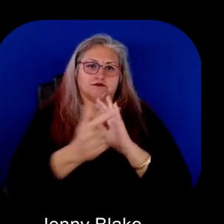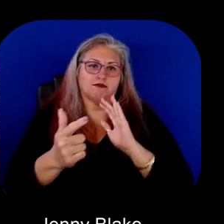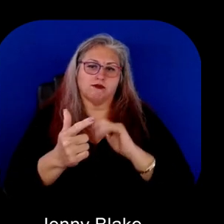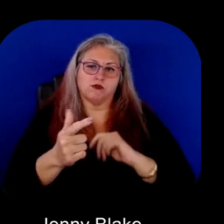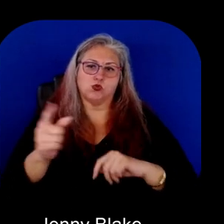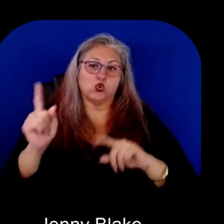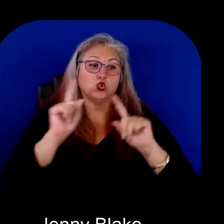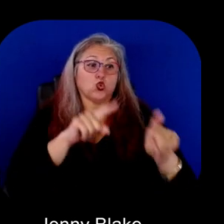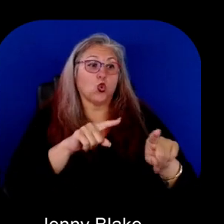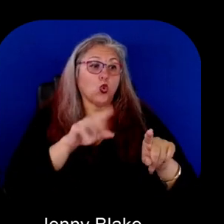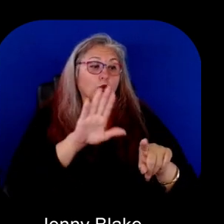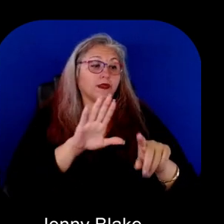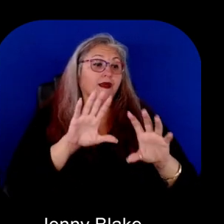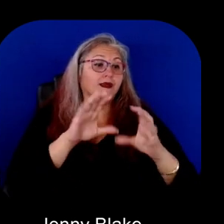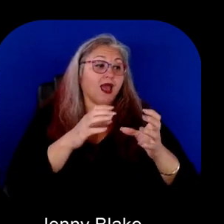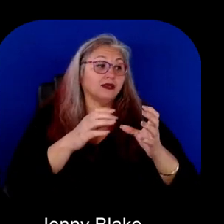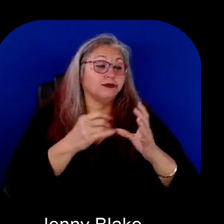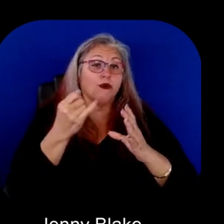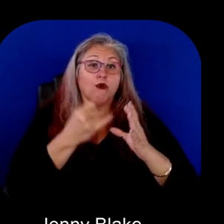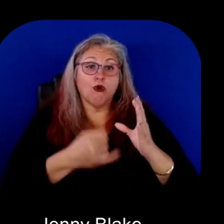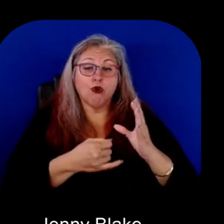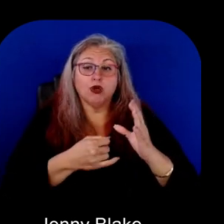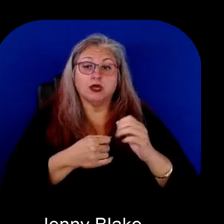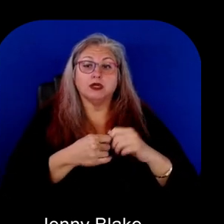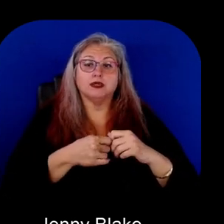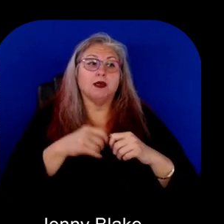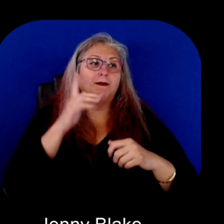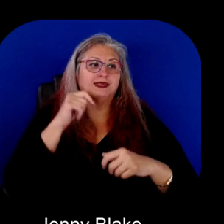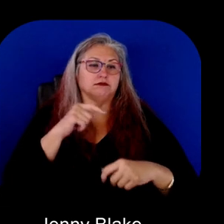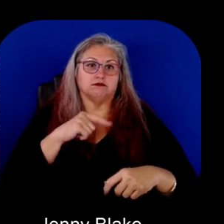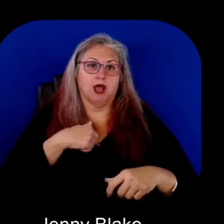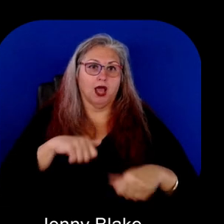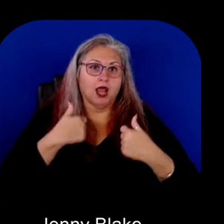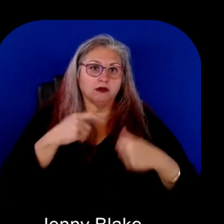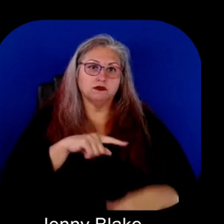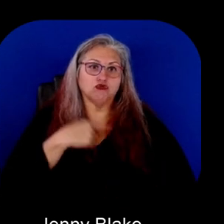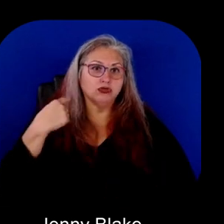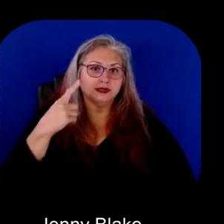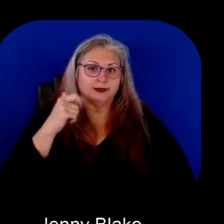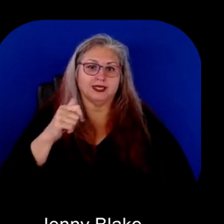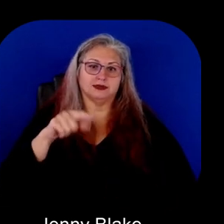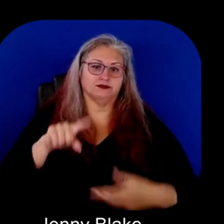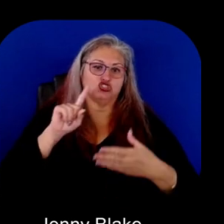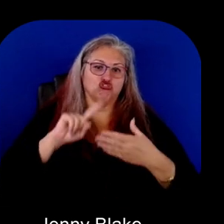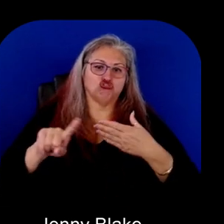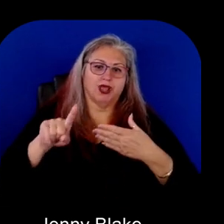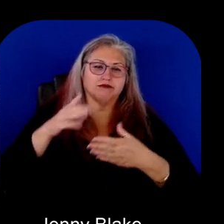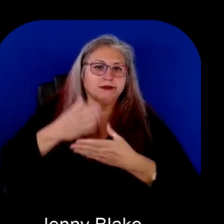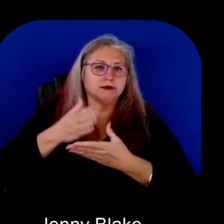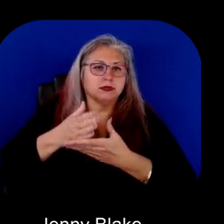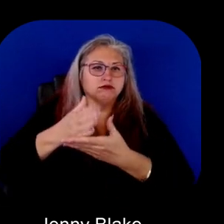going to those art classes, risking my life because of the checkpoints. And